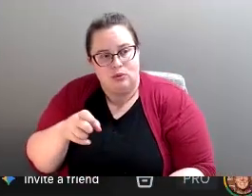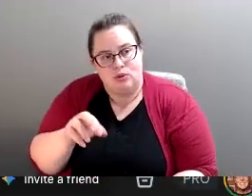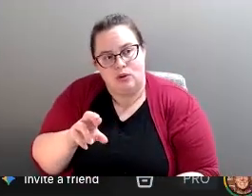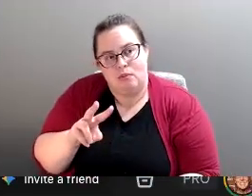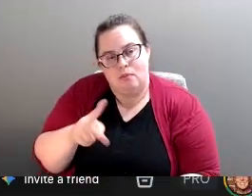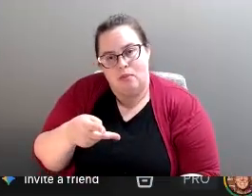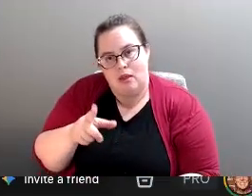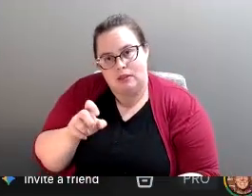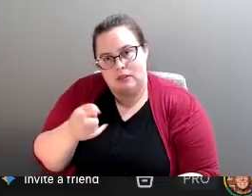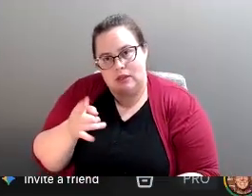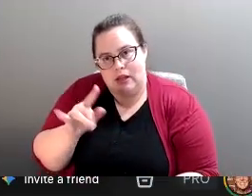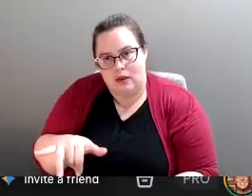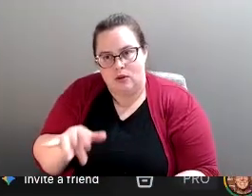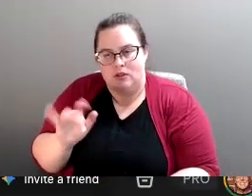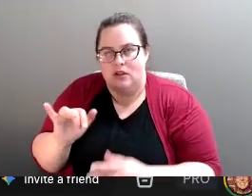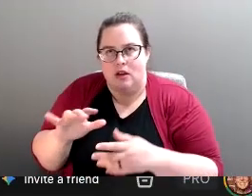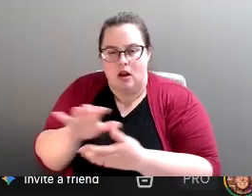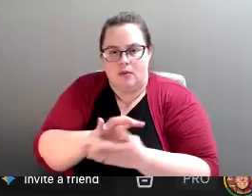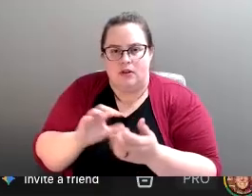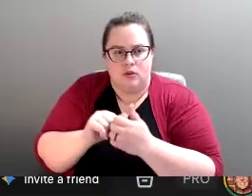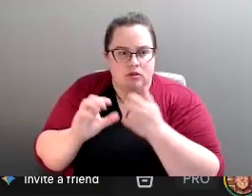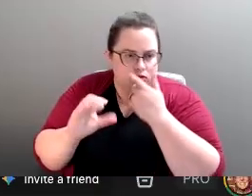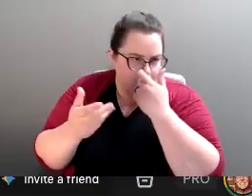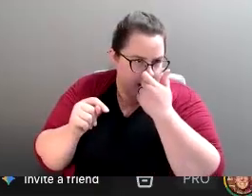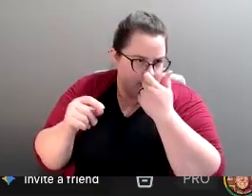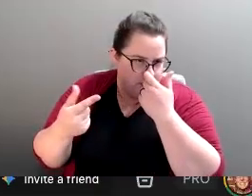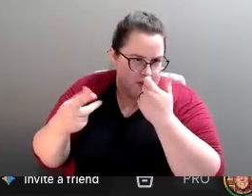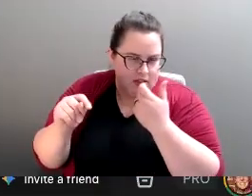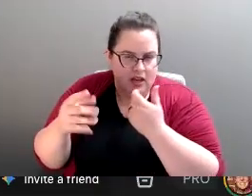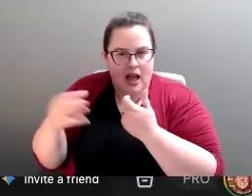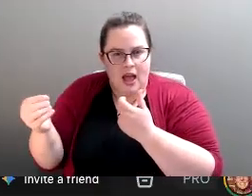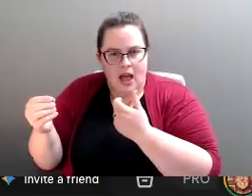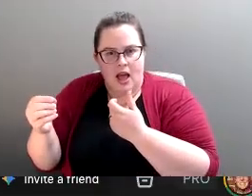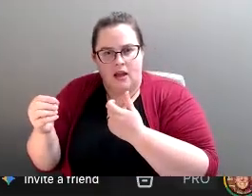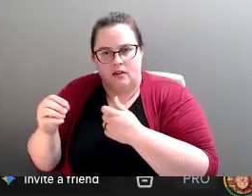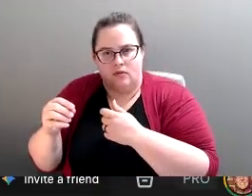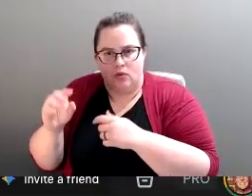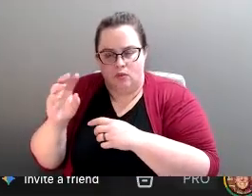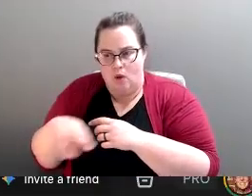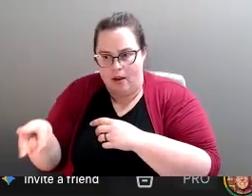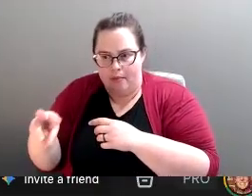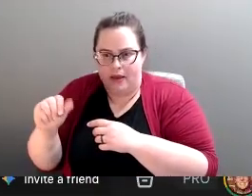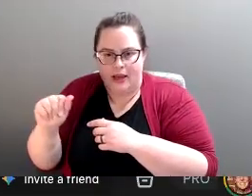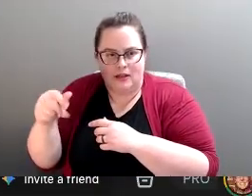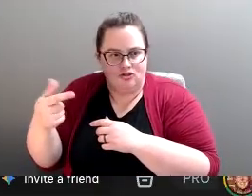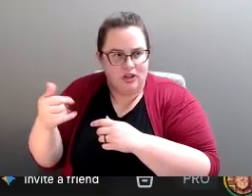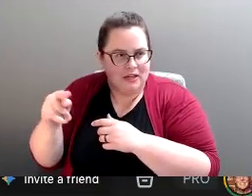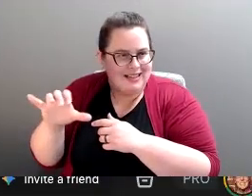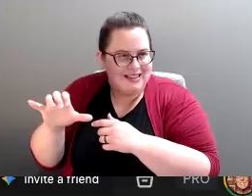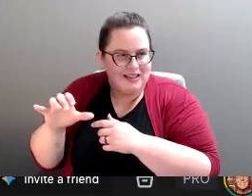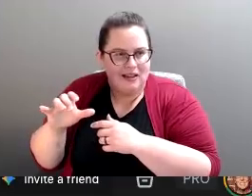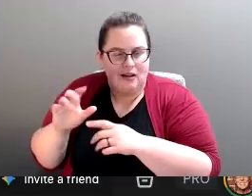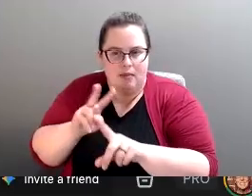think ChatGPT and going to the web, like a kind of agentic, yeah. based Yeah, yeah. application, so I can get more,